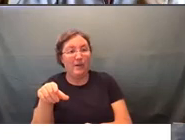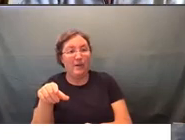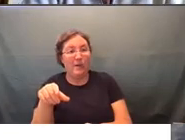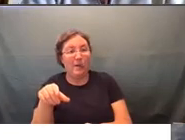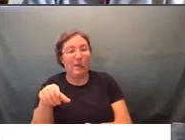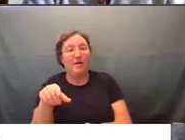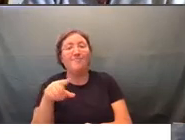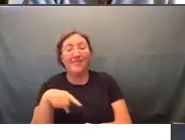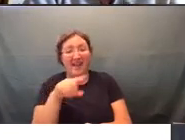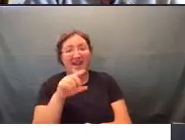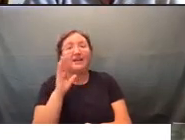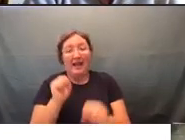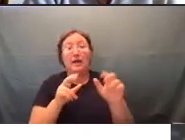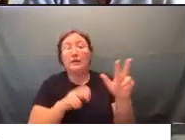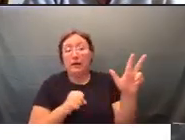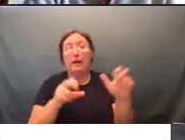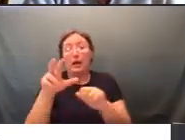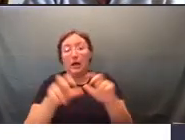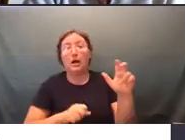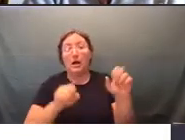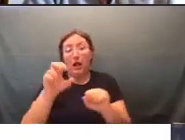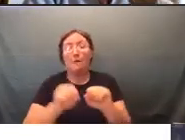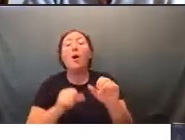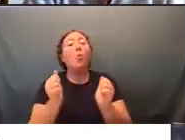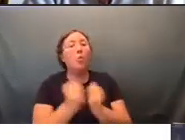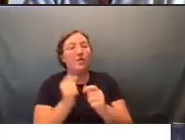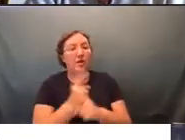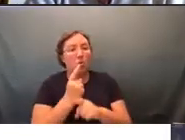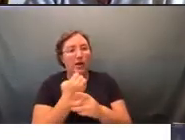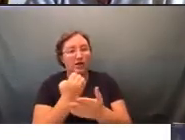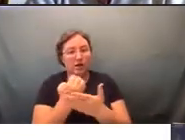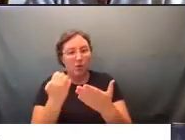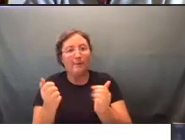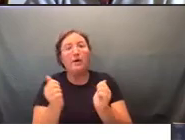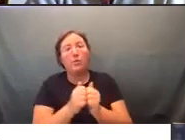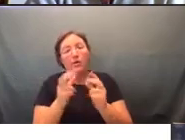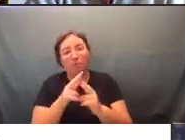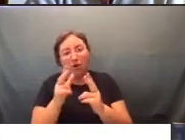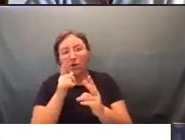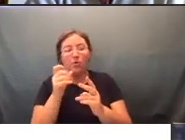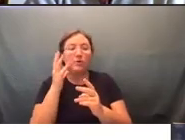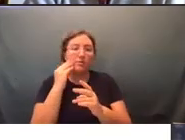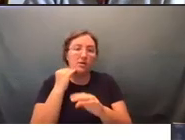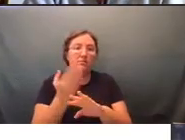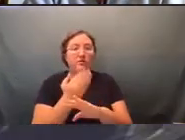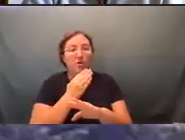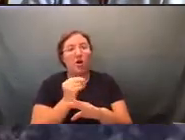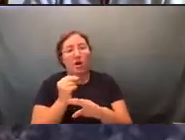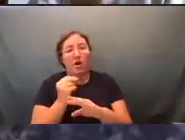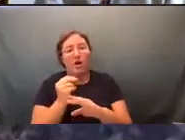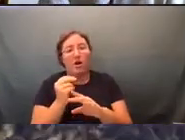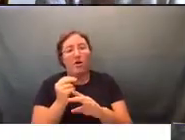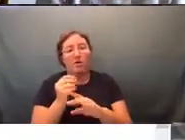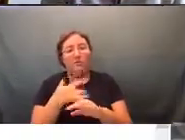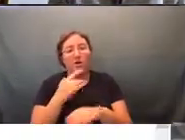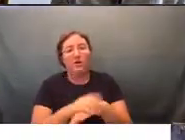can climb up this side with all the correct equipment, going with someone who's gone before and being super